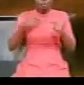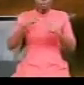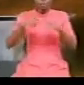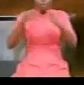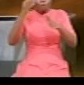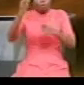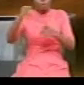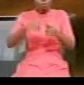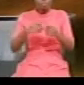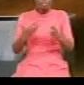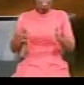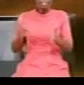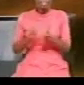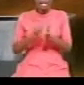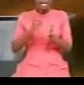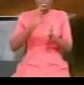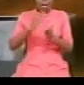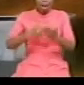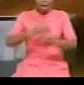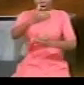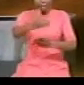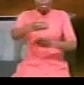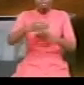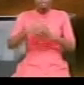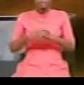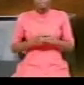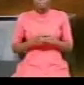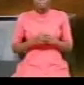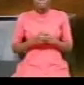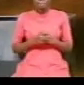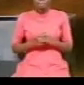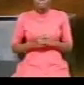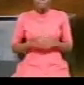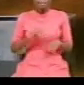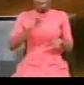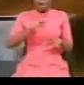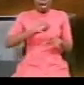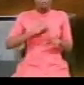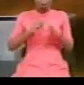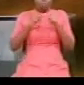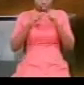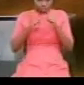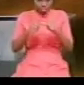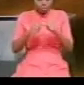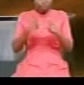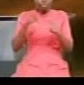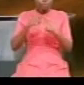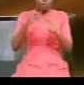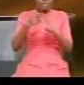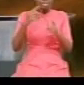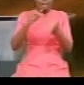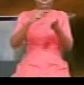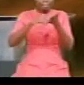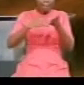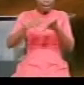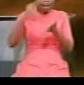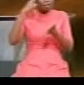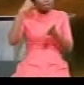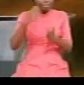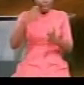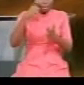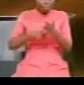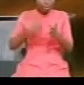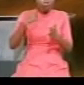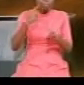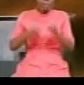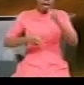forward to things that are still ahead. I press toward the mark for the prize of the